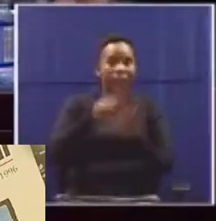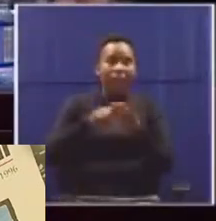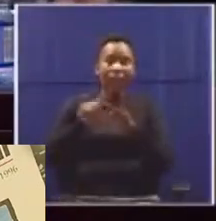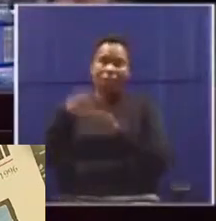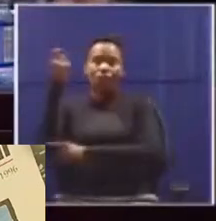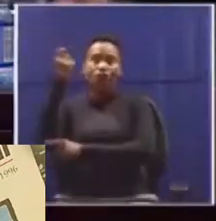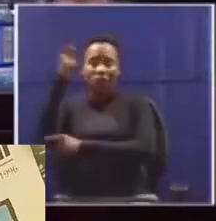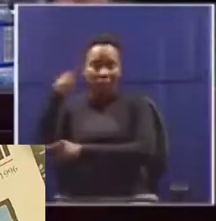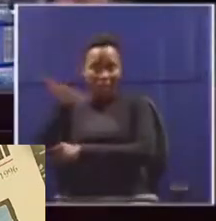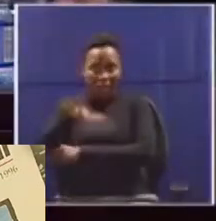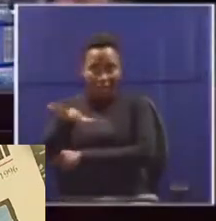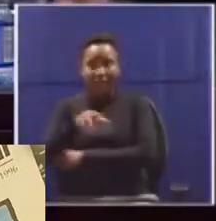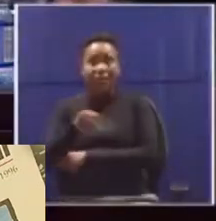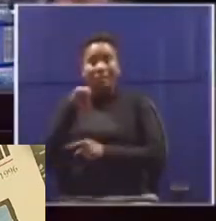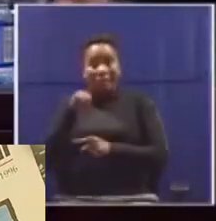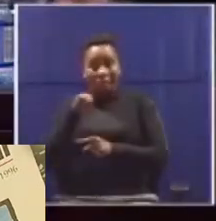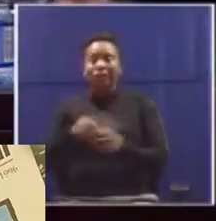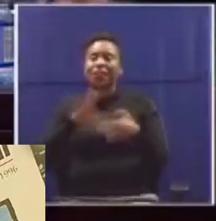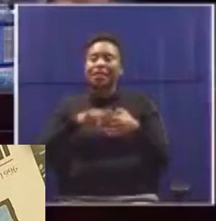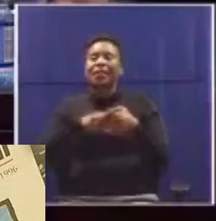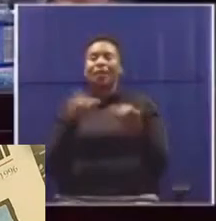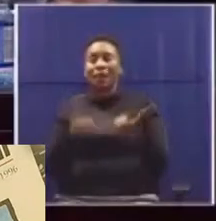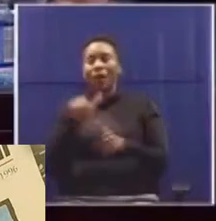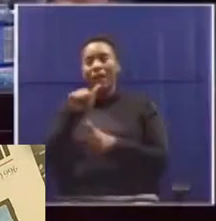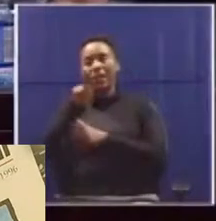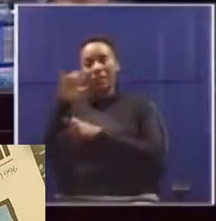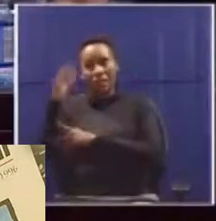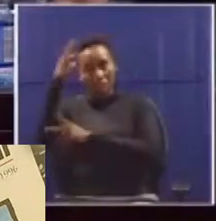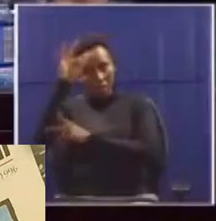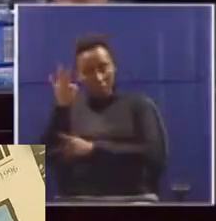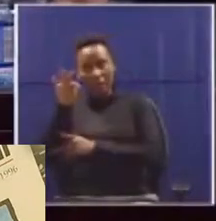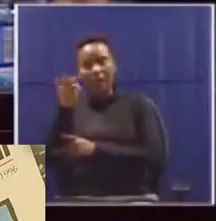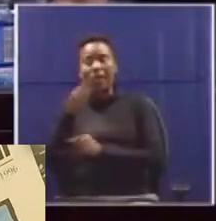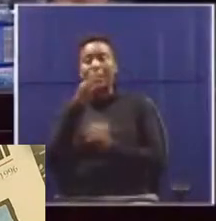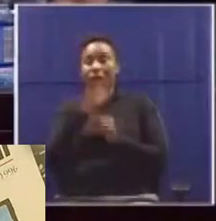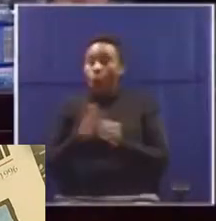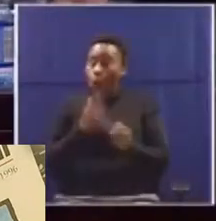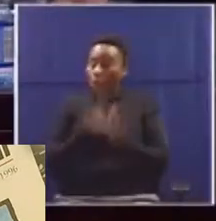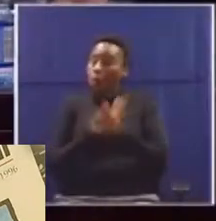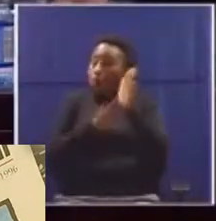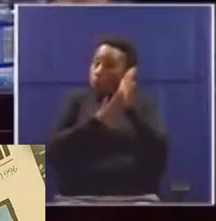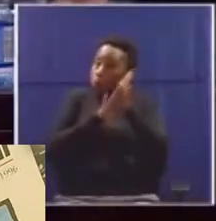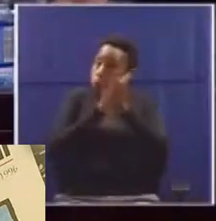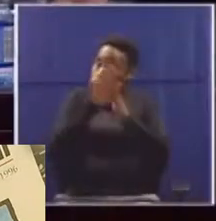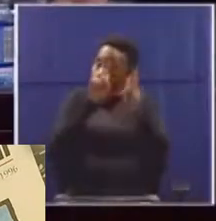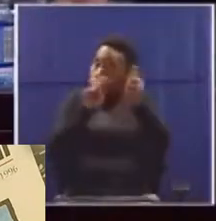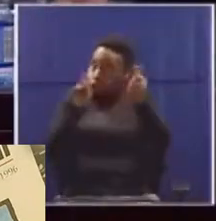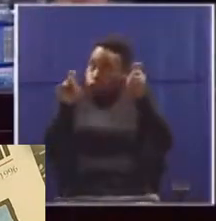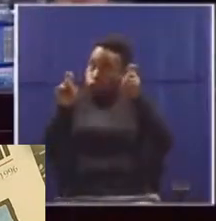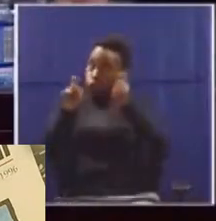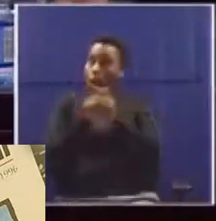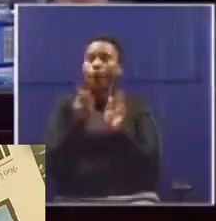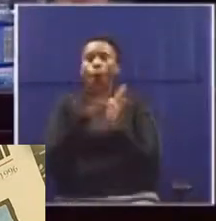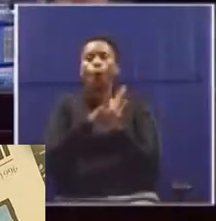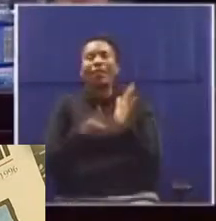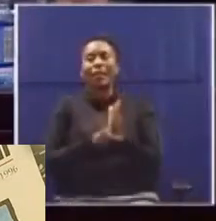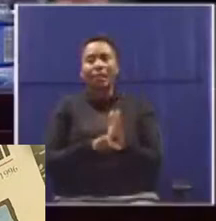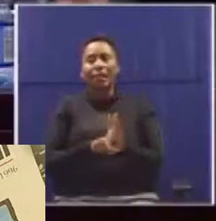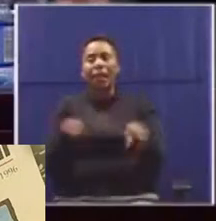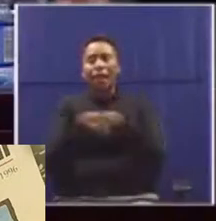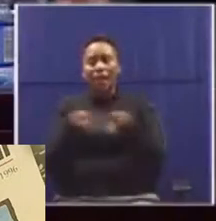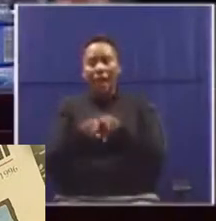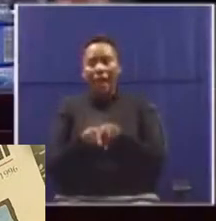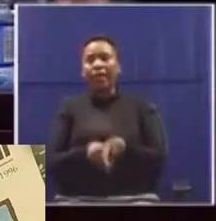that the ANC government prioritizes Progressive transform assistive policies such as